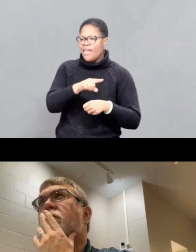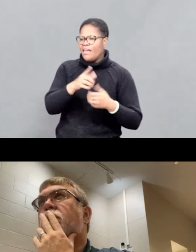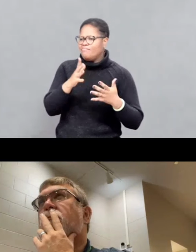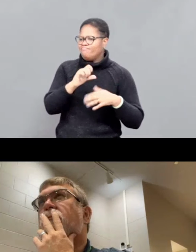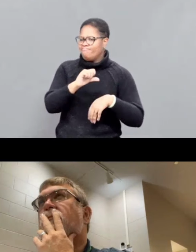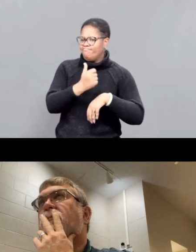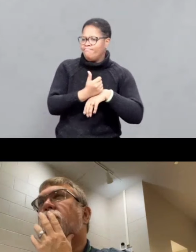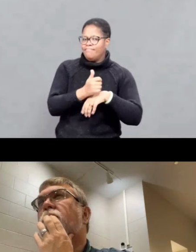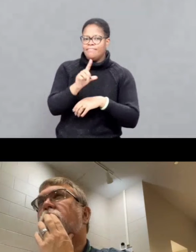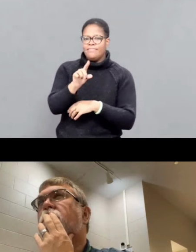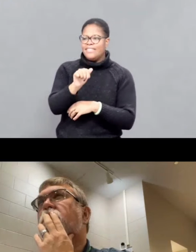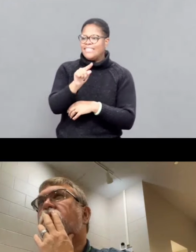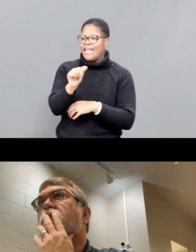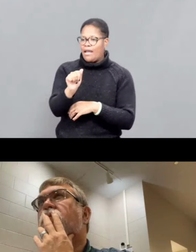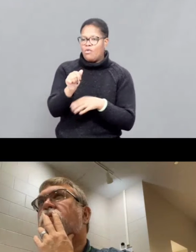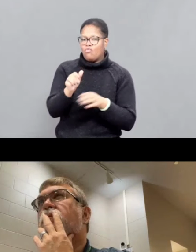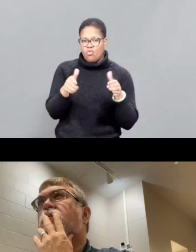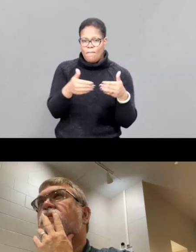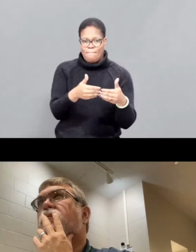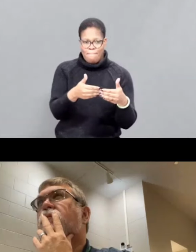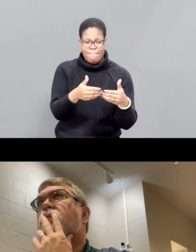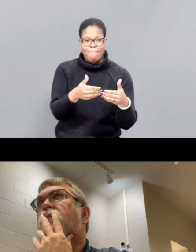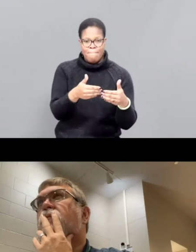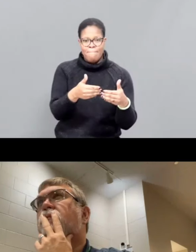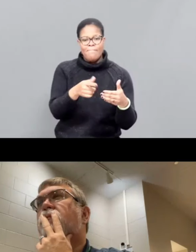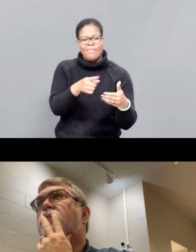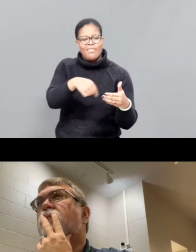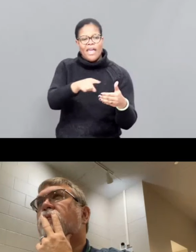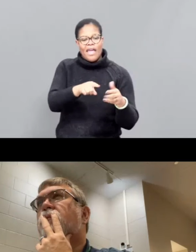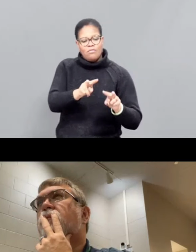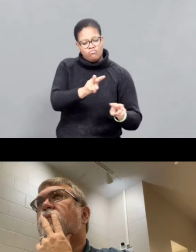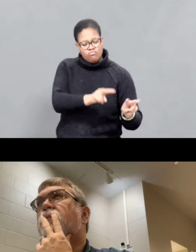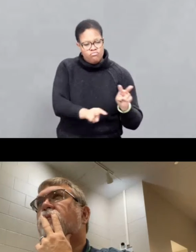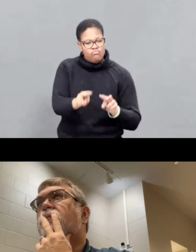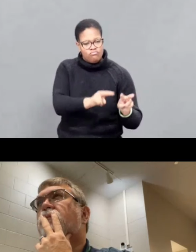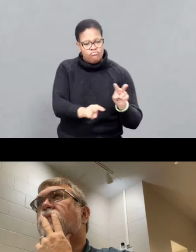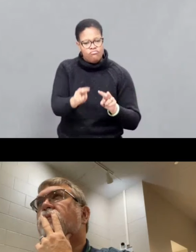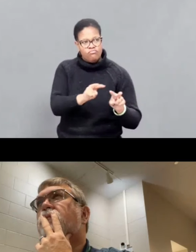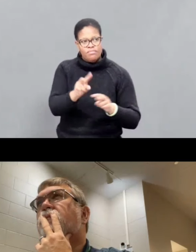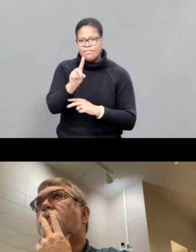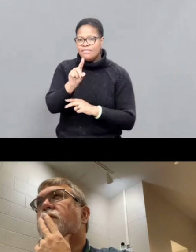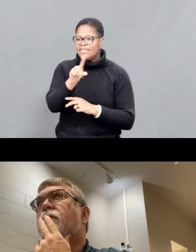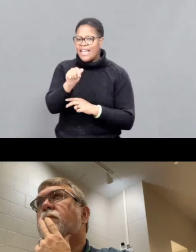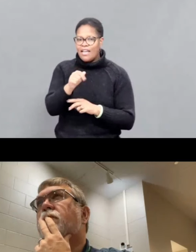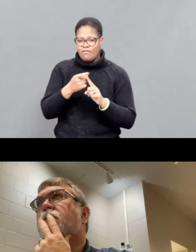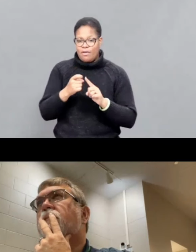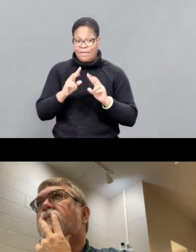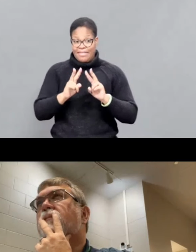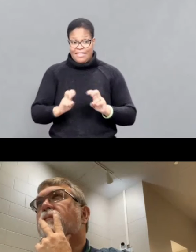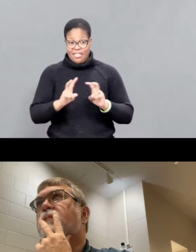a data room where they are reviewing the data from our assessments, both formal